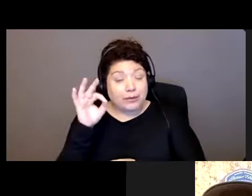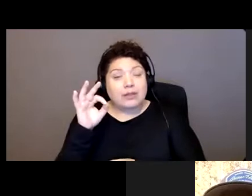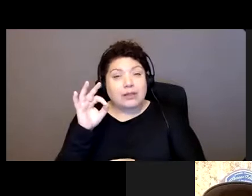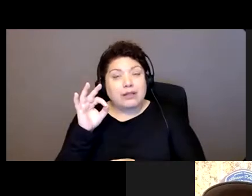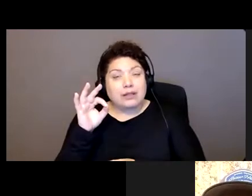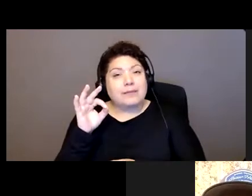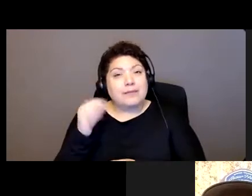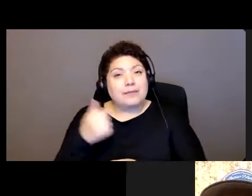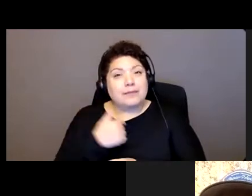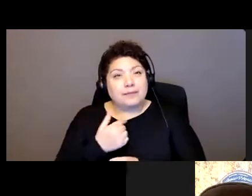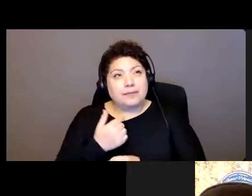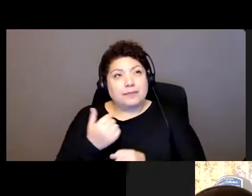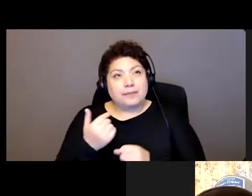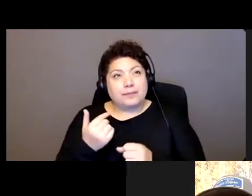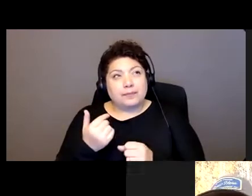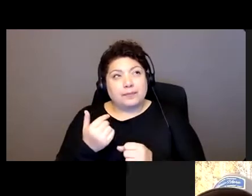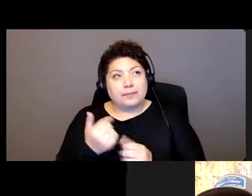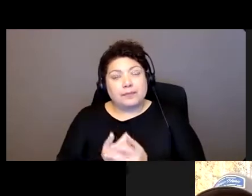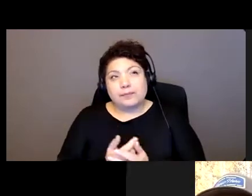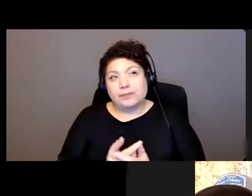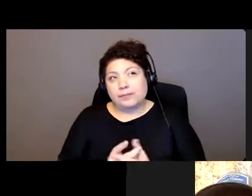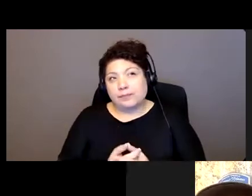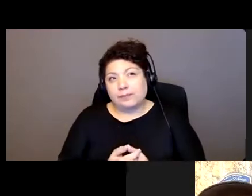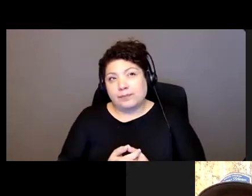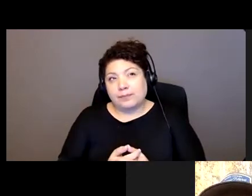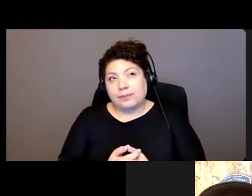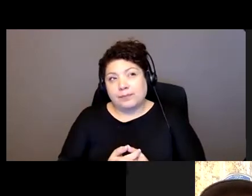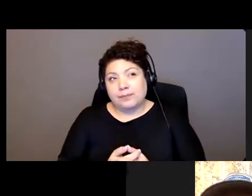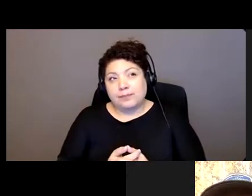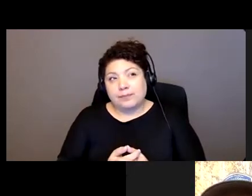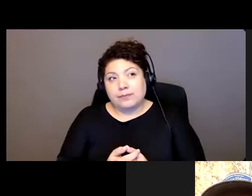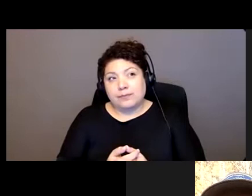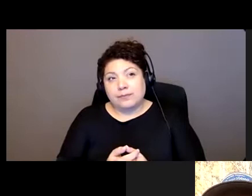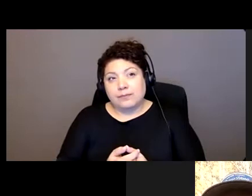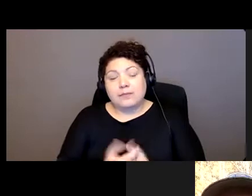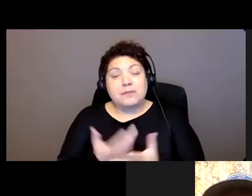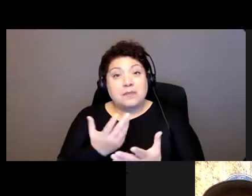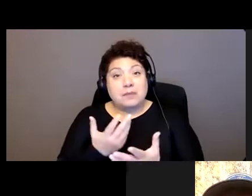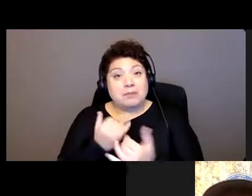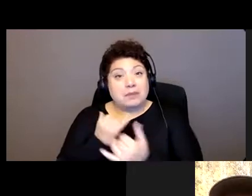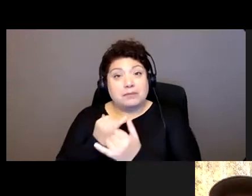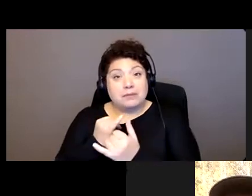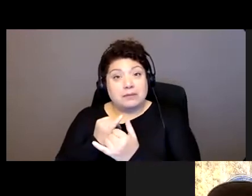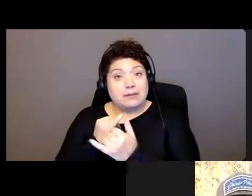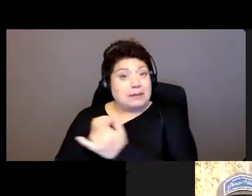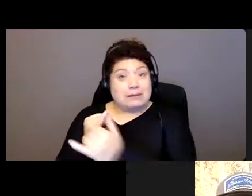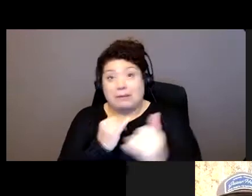I also had a lot of like, maybe not as intensely as other people did, but I did have the, you